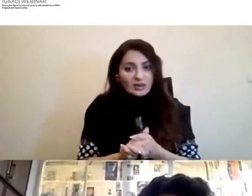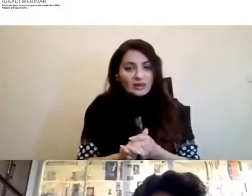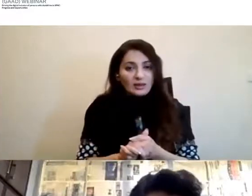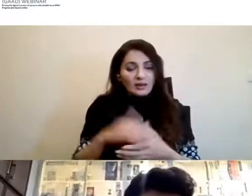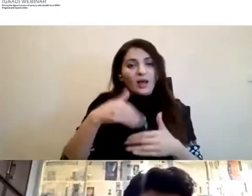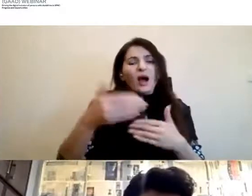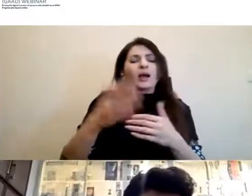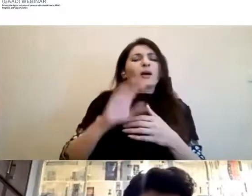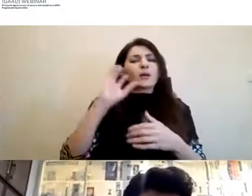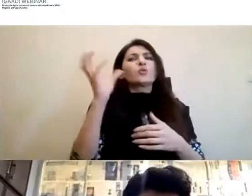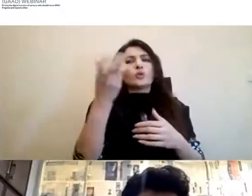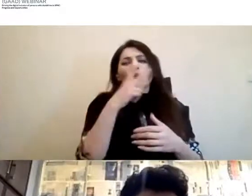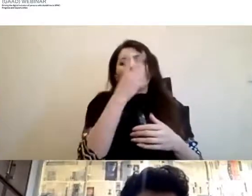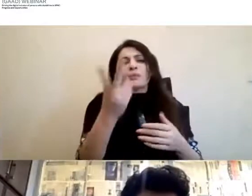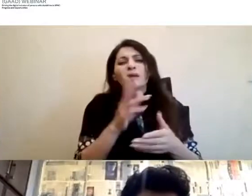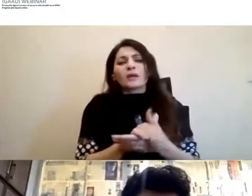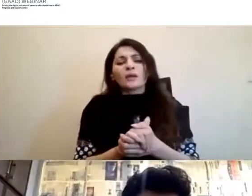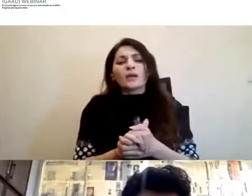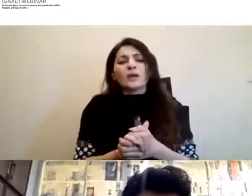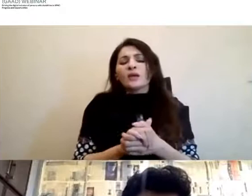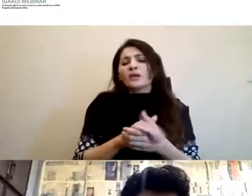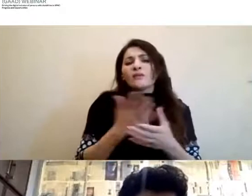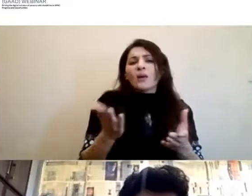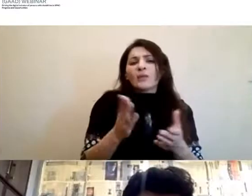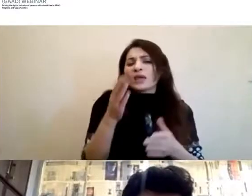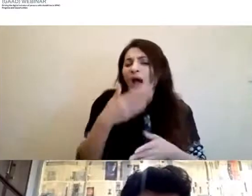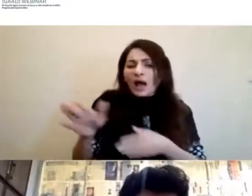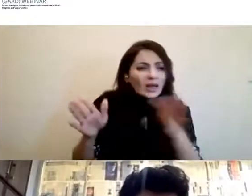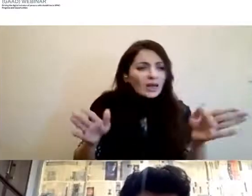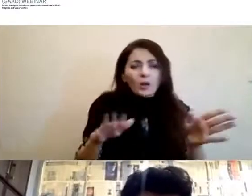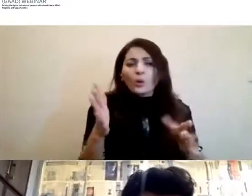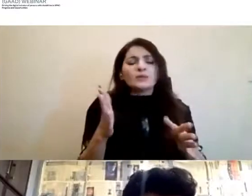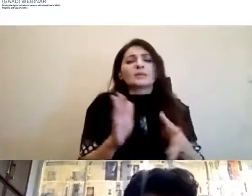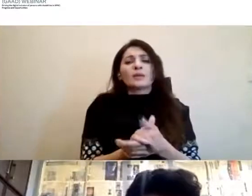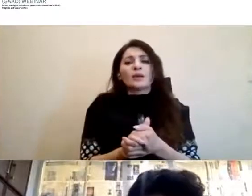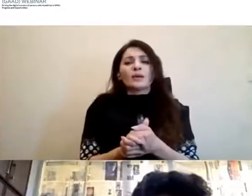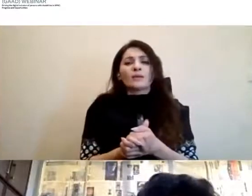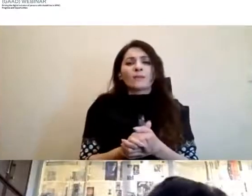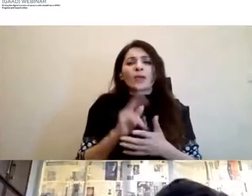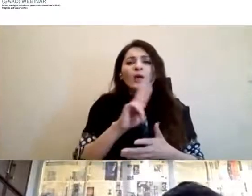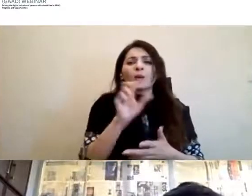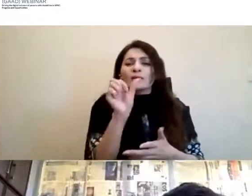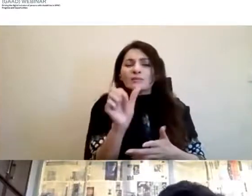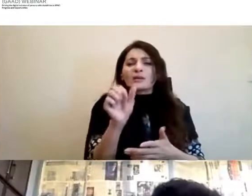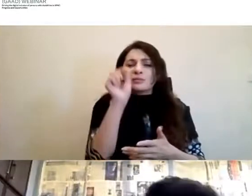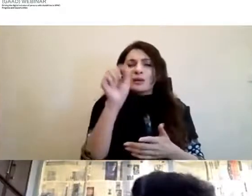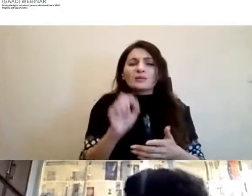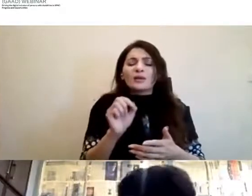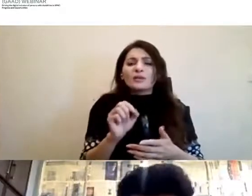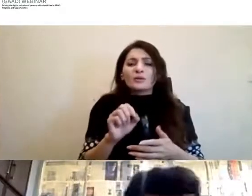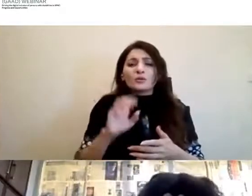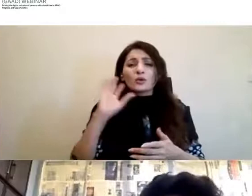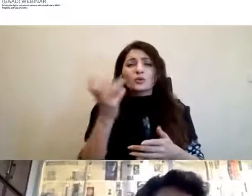and APAC region is no exception, there is hardly 26% world over and 21% in Asia